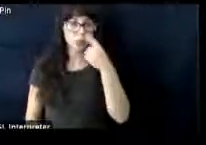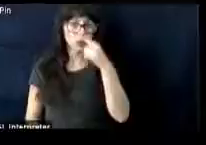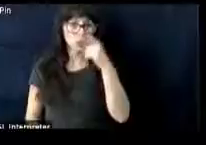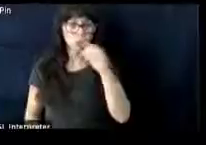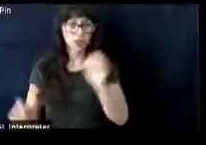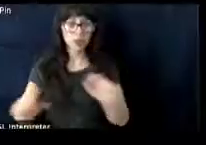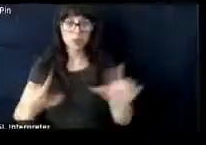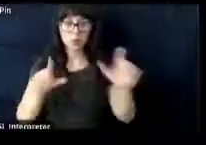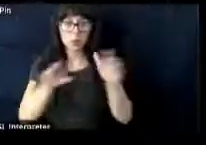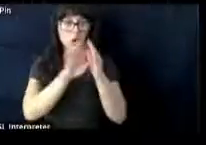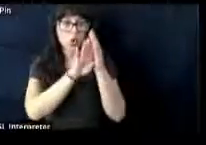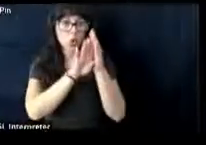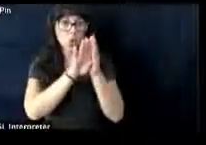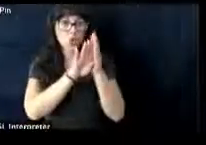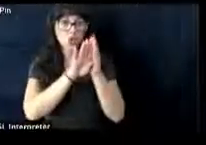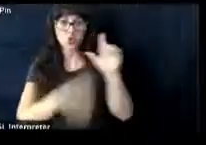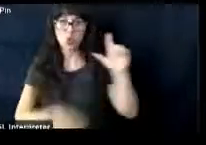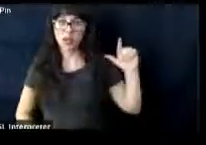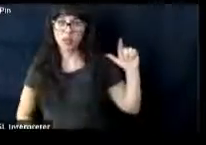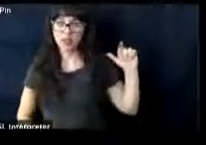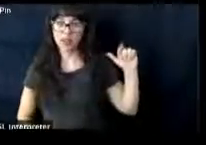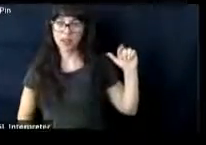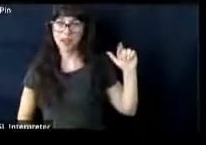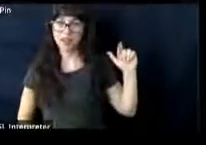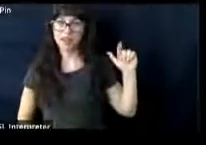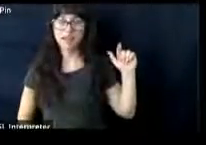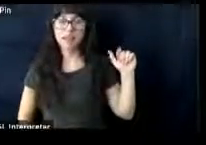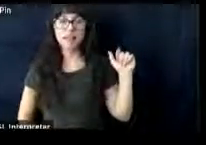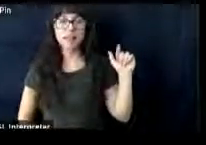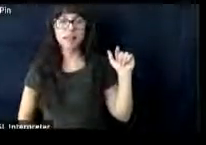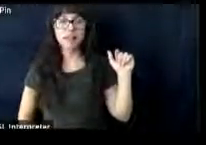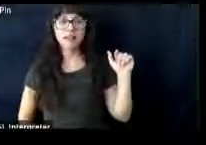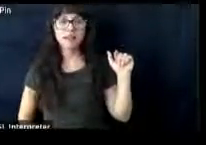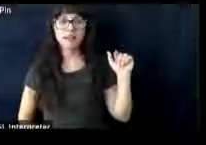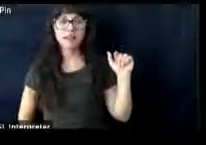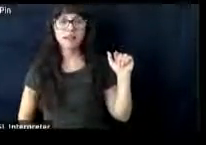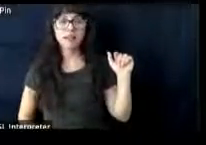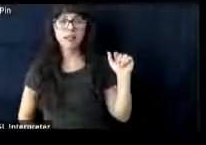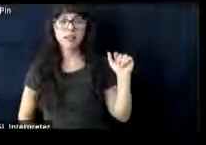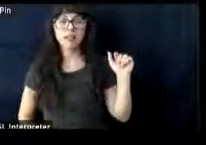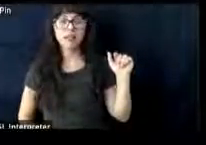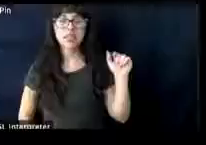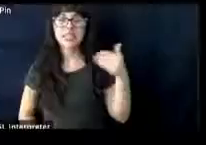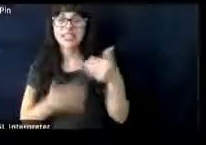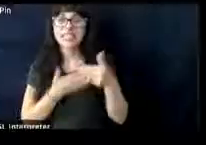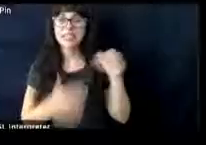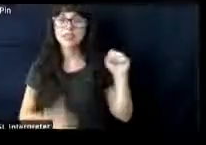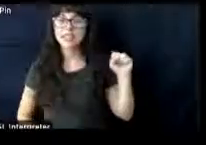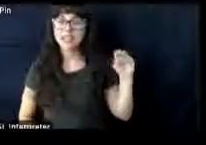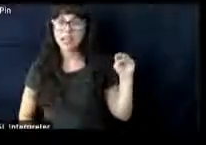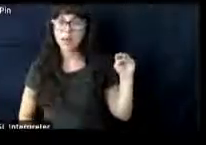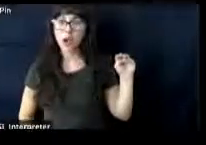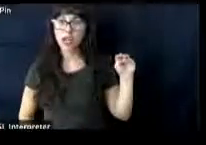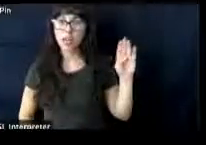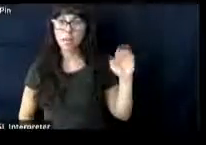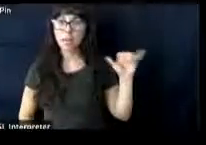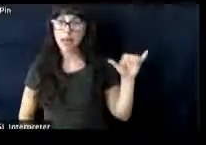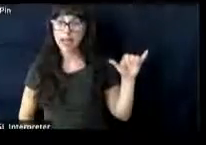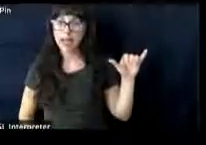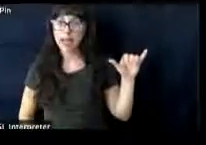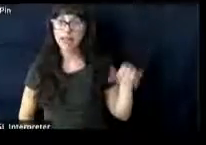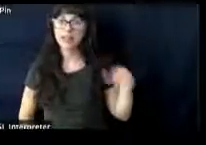the coastal part of Los Angeles County that touches the Santa Monica Bay. It would be the cities